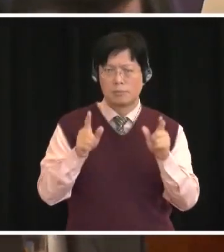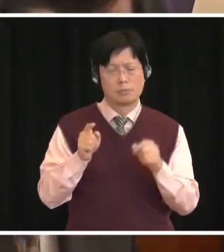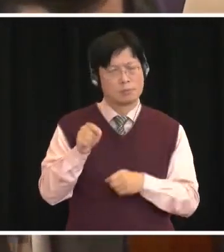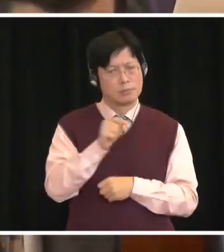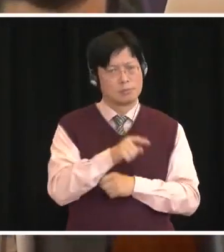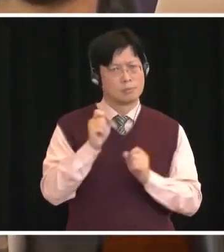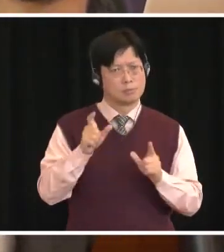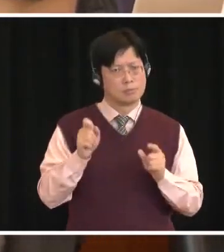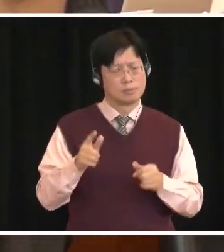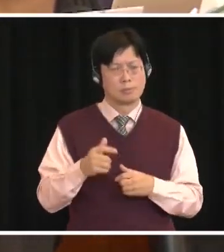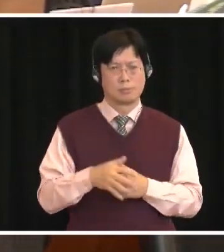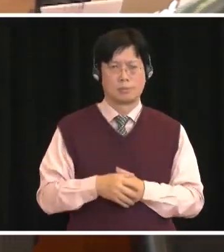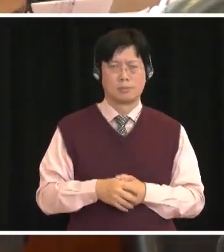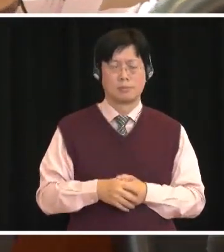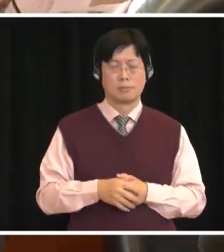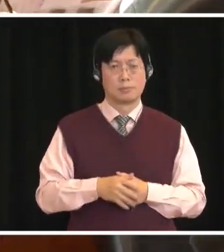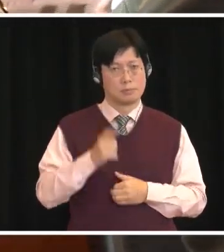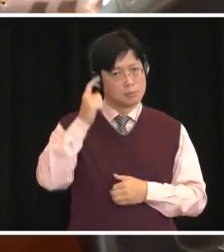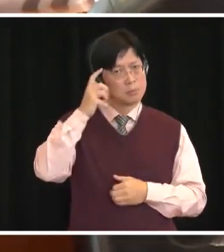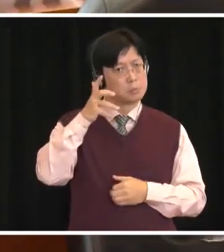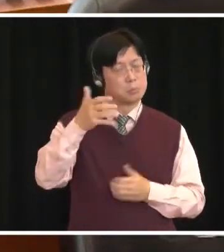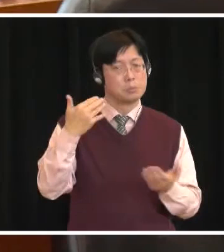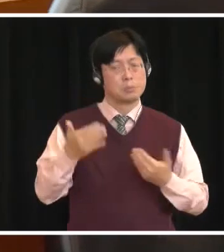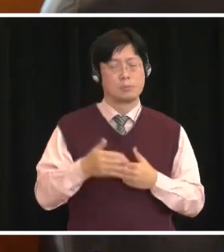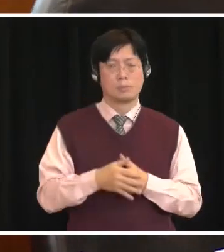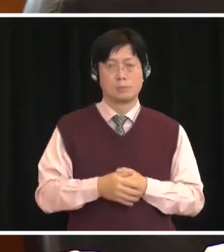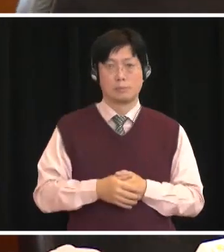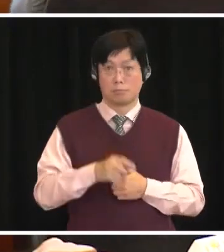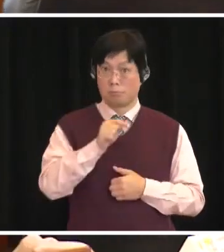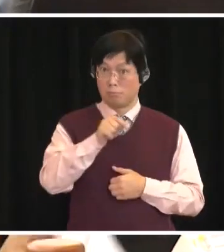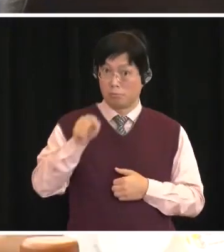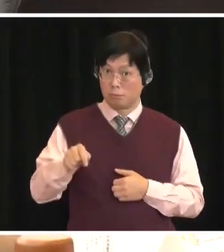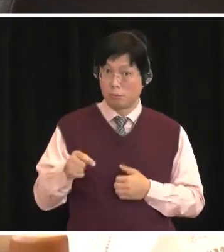what's the difference between the two and the role?